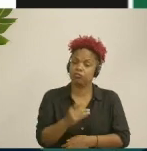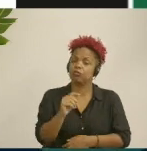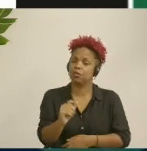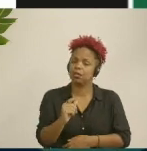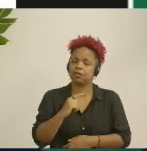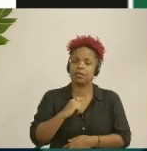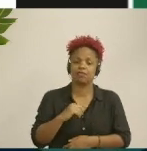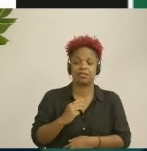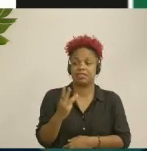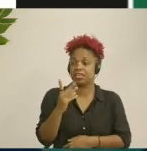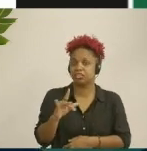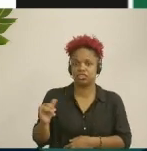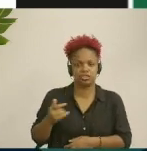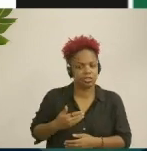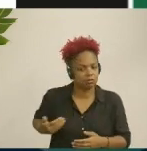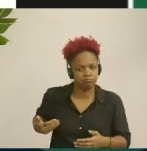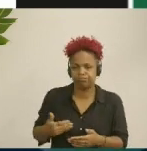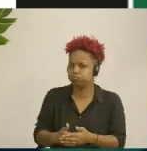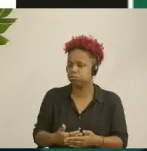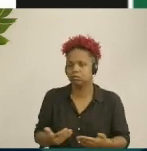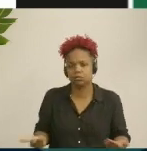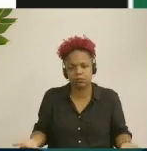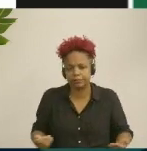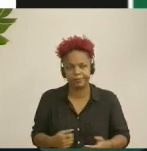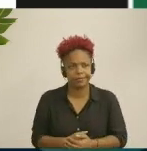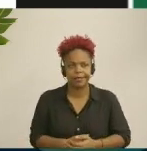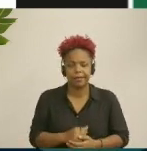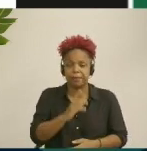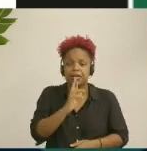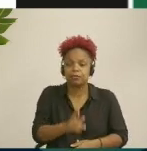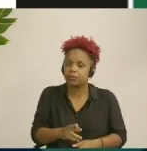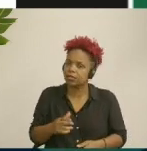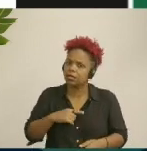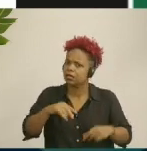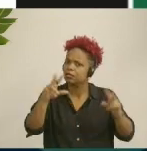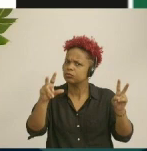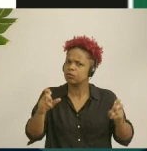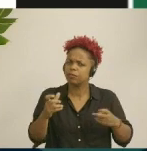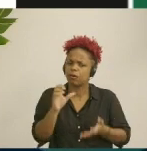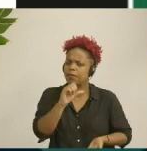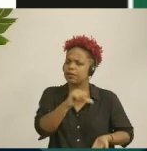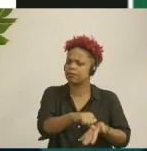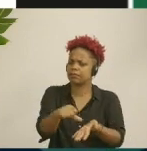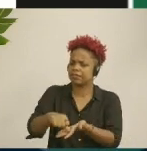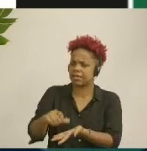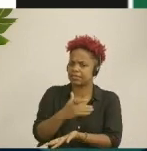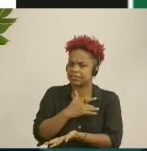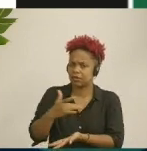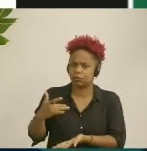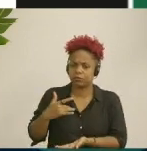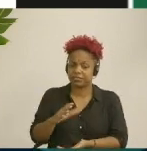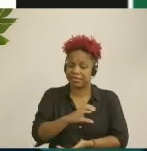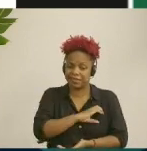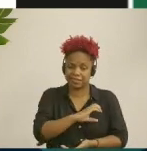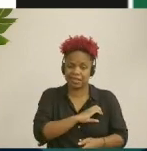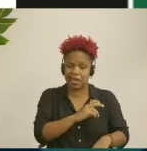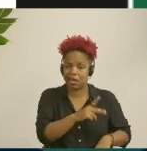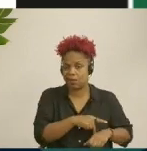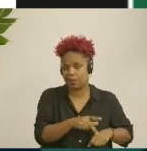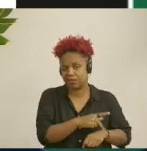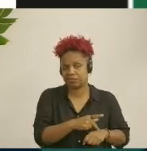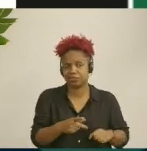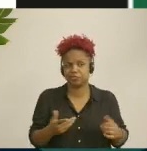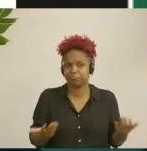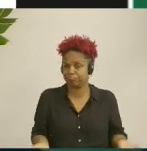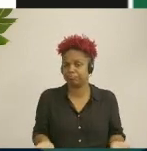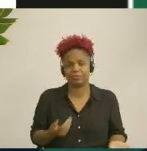in Canada in the area of climate action? In the past, we would not have been able to do very much, but we now have a living evidence synthesis with